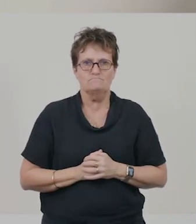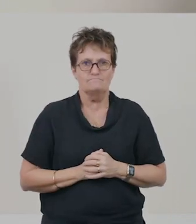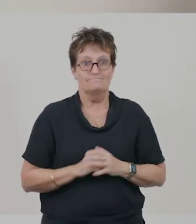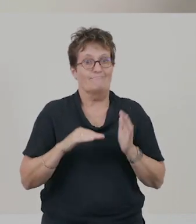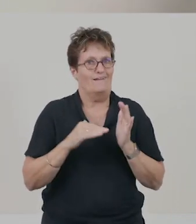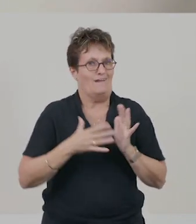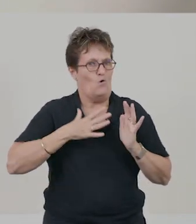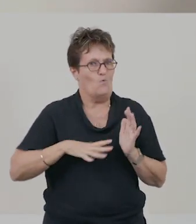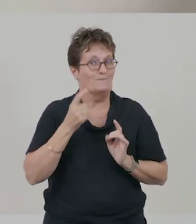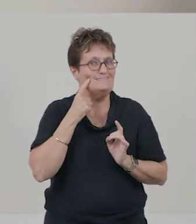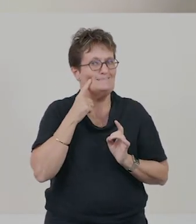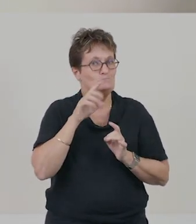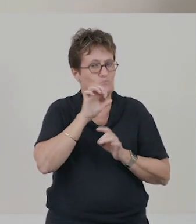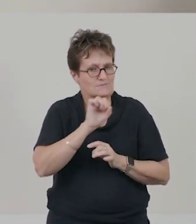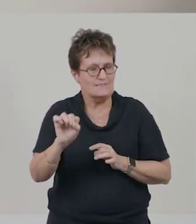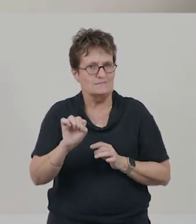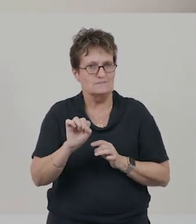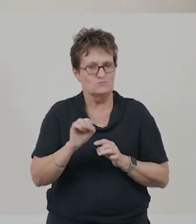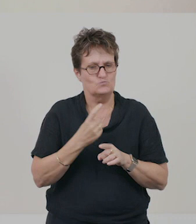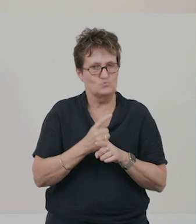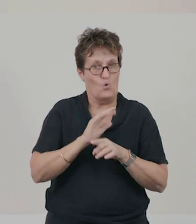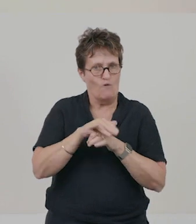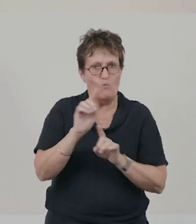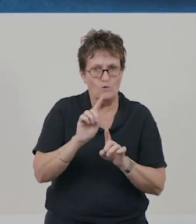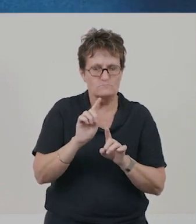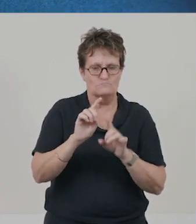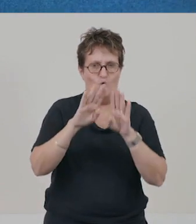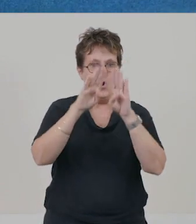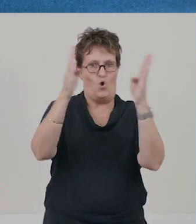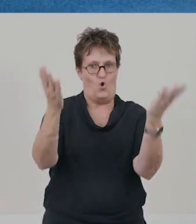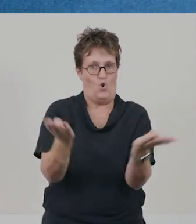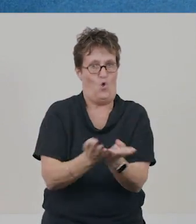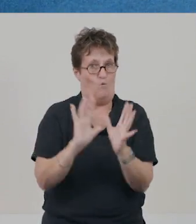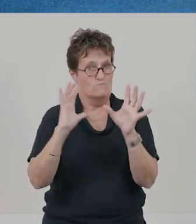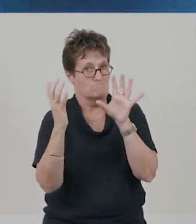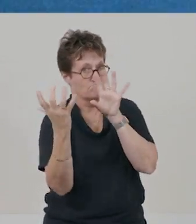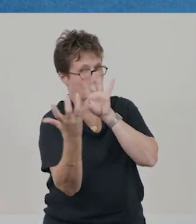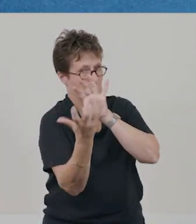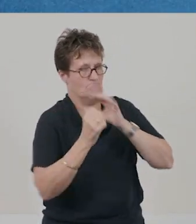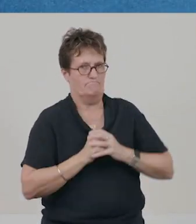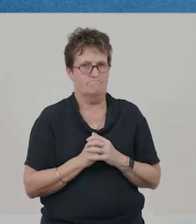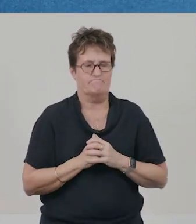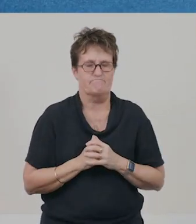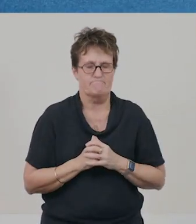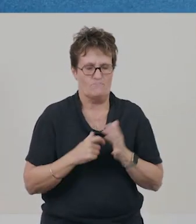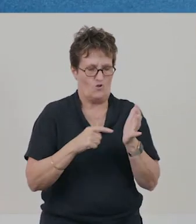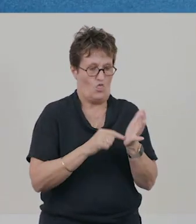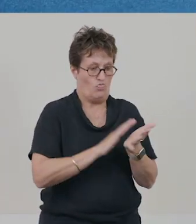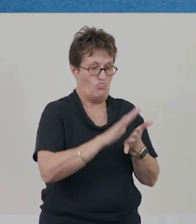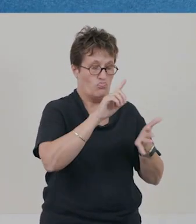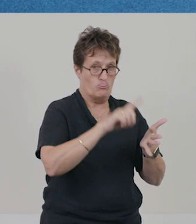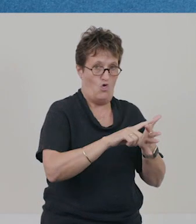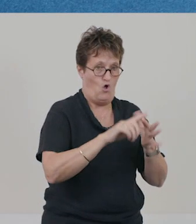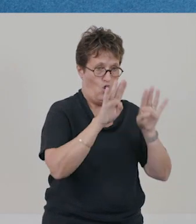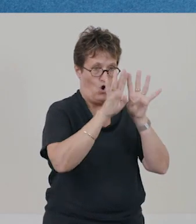This time I want my simple sentence to tell about the globe. So the globe will be the first word